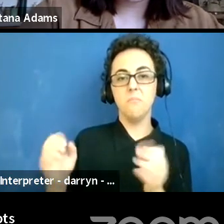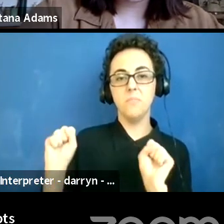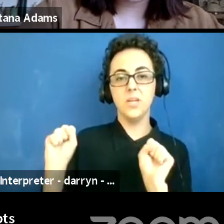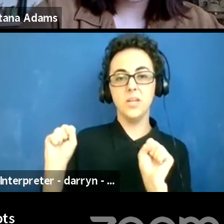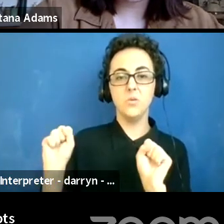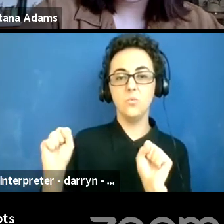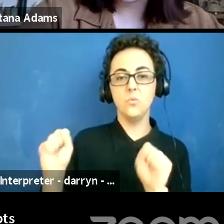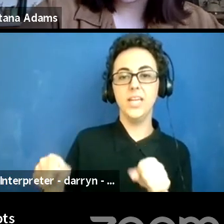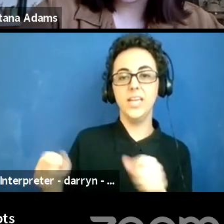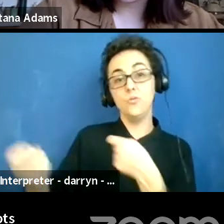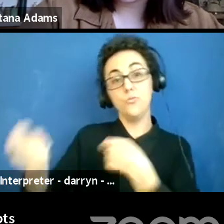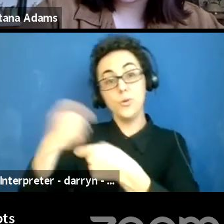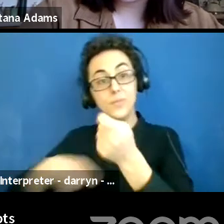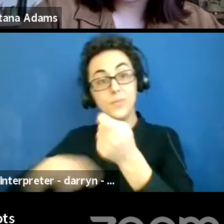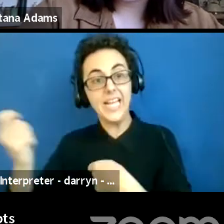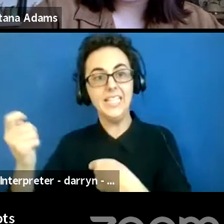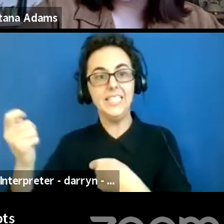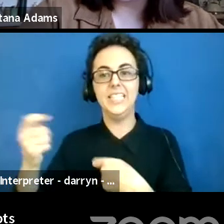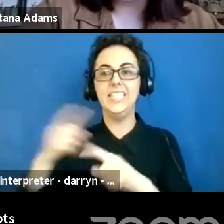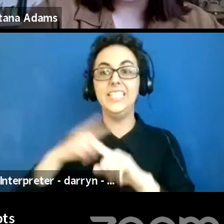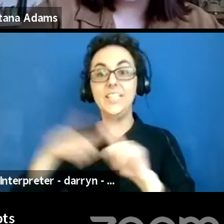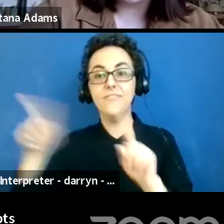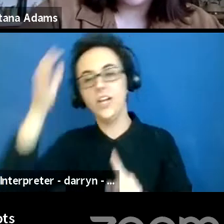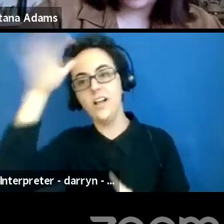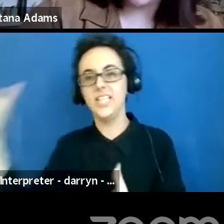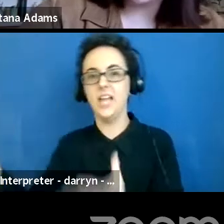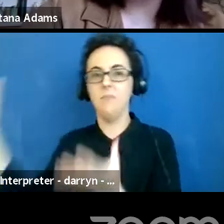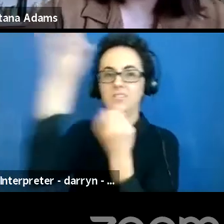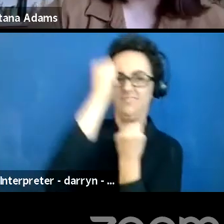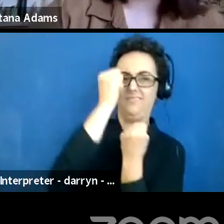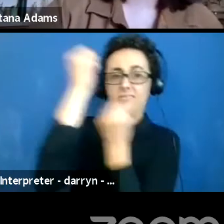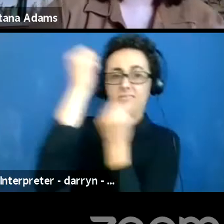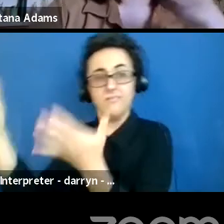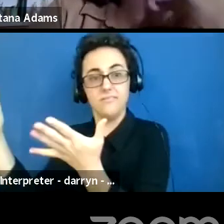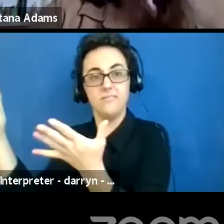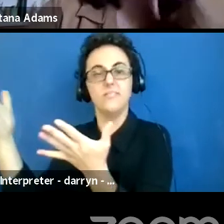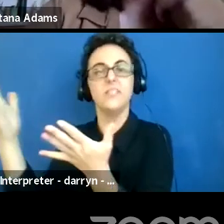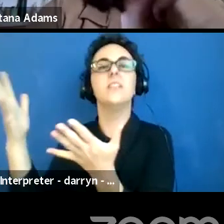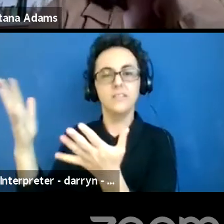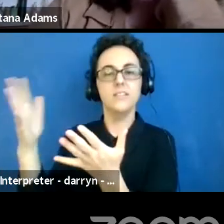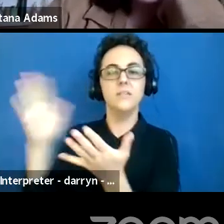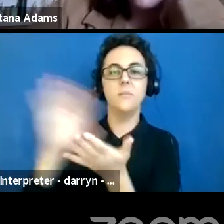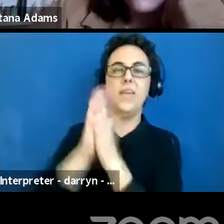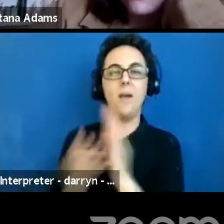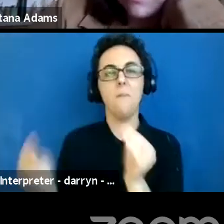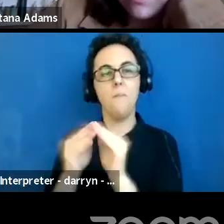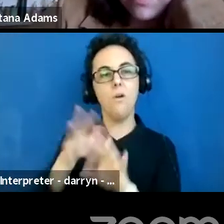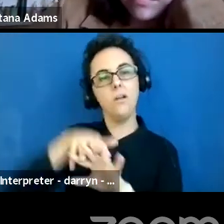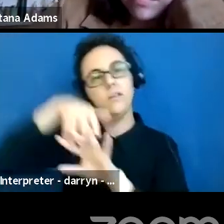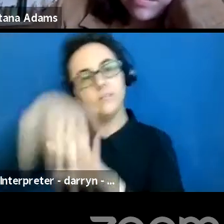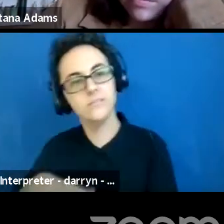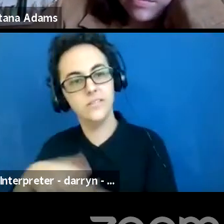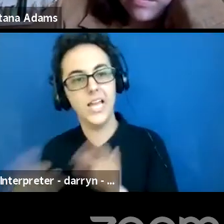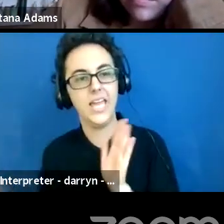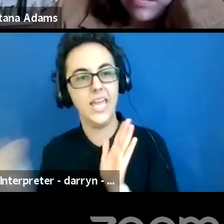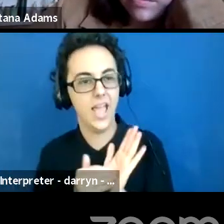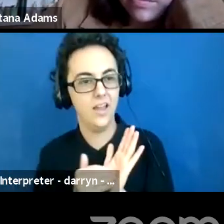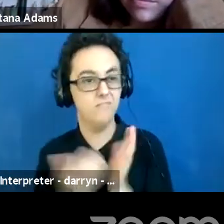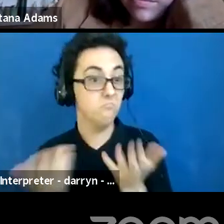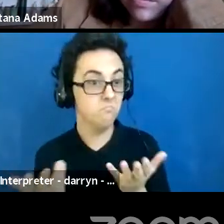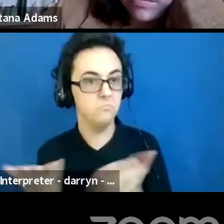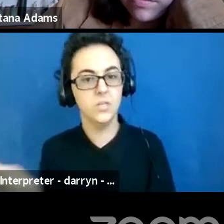Yeah, I don't know if I need to raise my hand or not. Yeah, no, just jump right in. Great question.